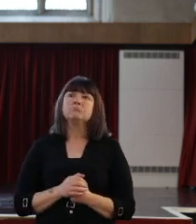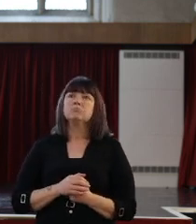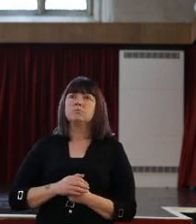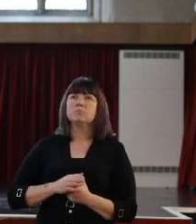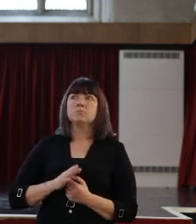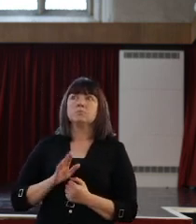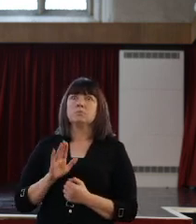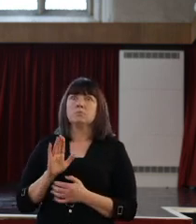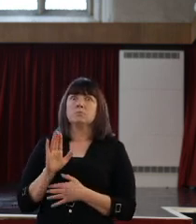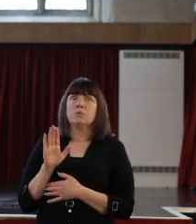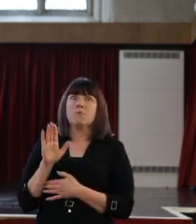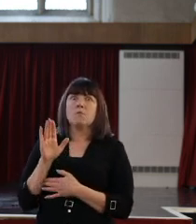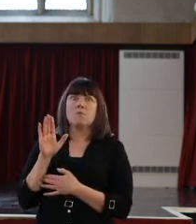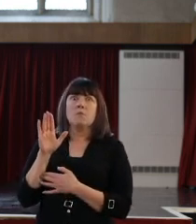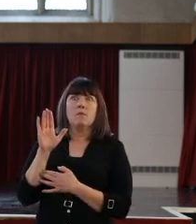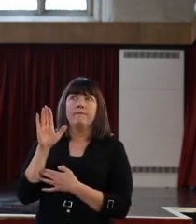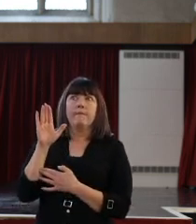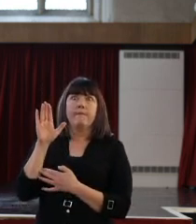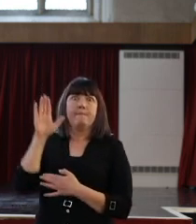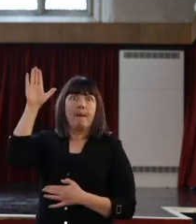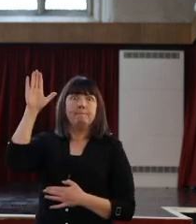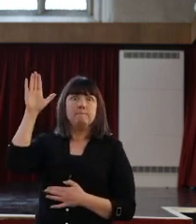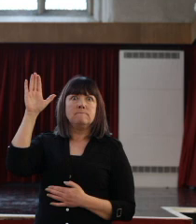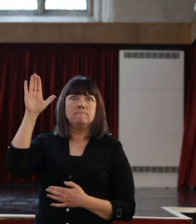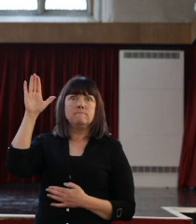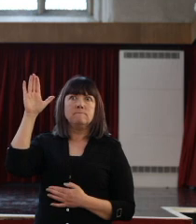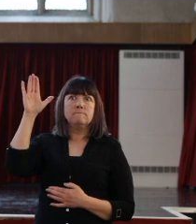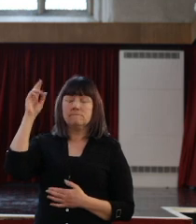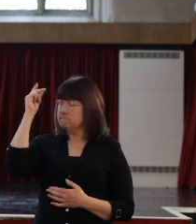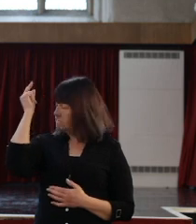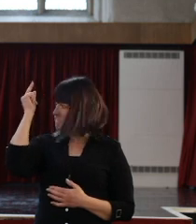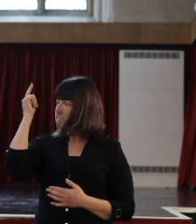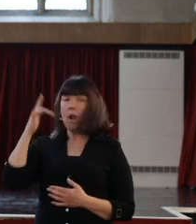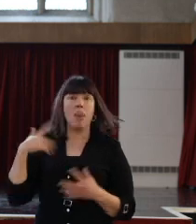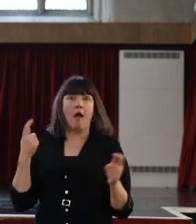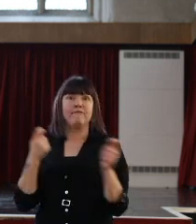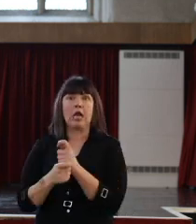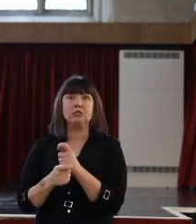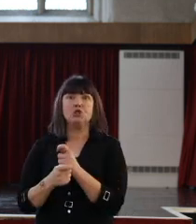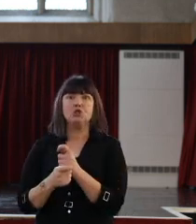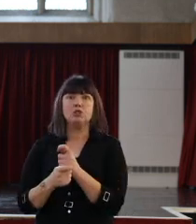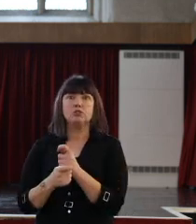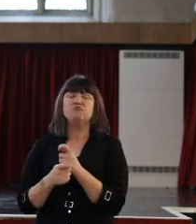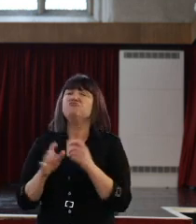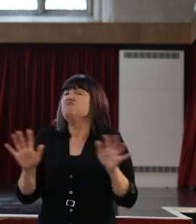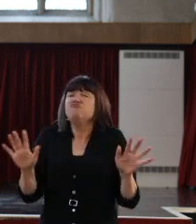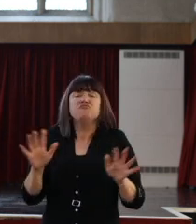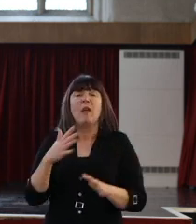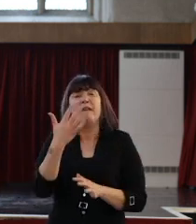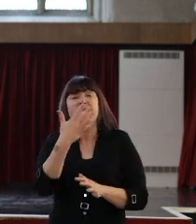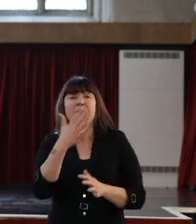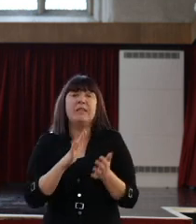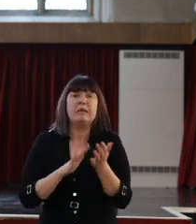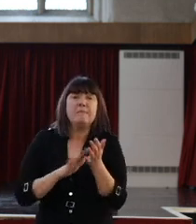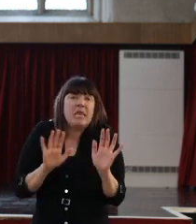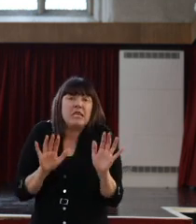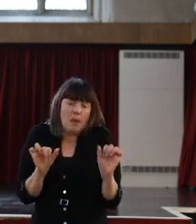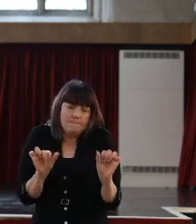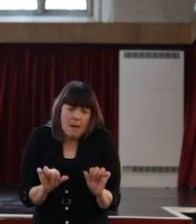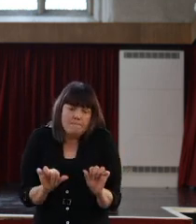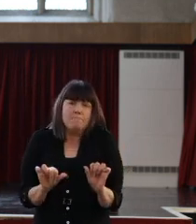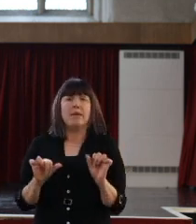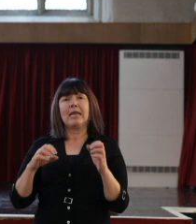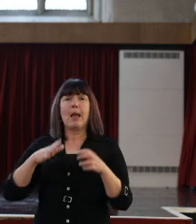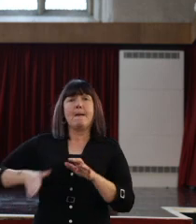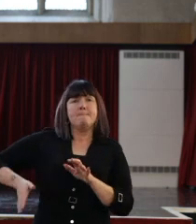that moment, my life really did change forever. Because the piece I was helping write was a little 15-minute mini panto called The Story of Barney